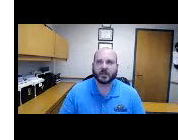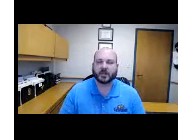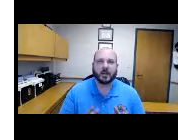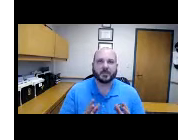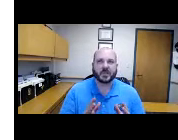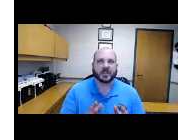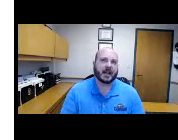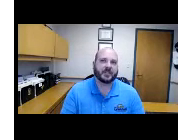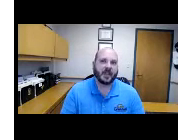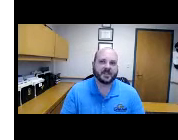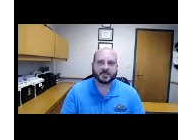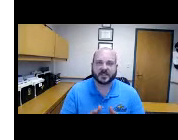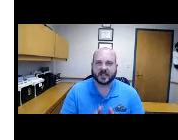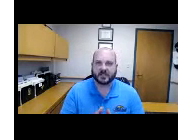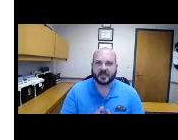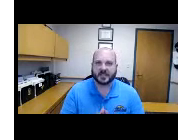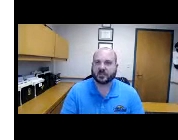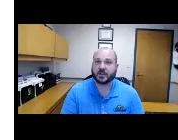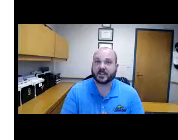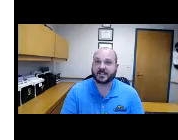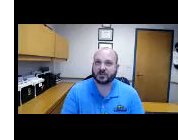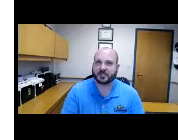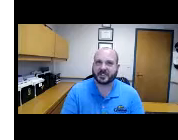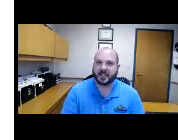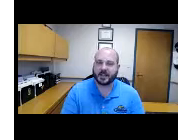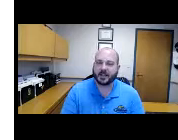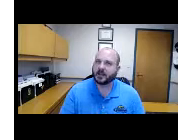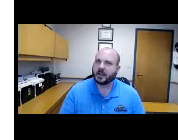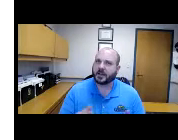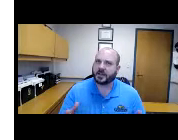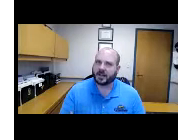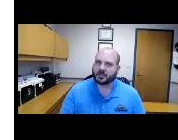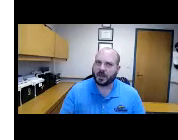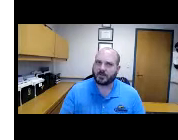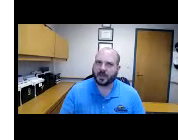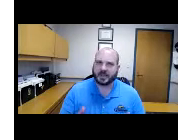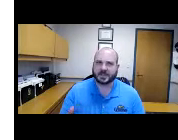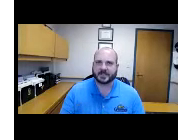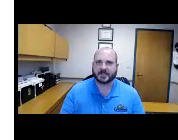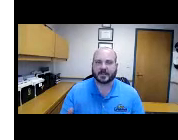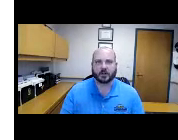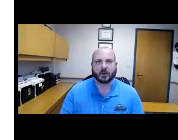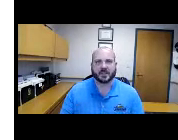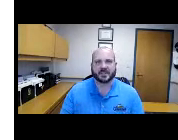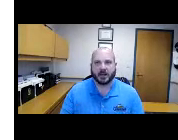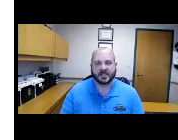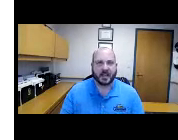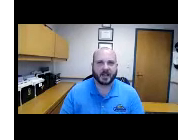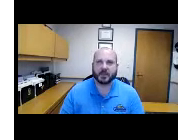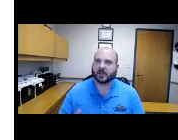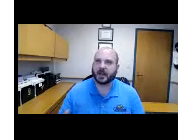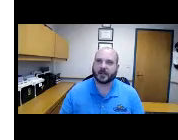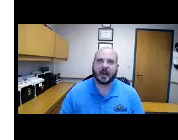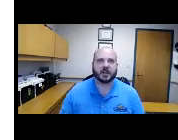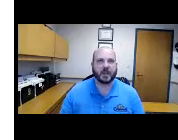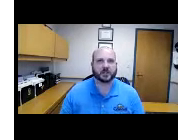of COVID, a lot of cases were centered in the central city, and then the next wave of cases occurred in the south side